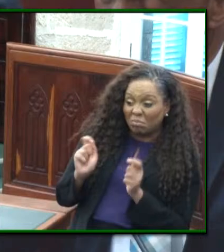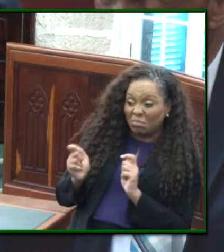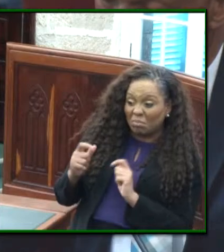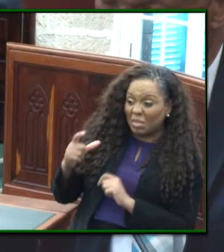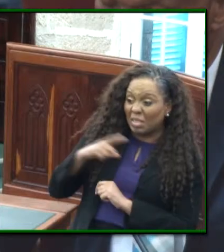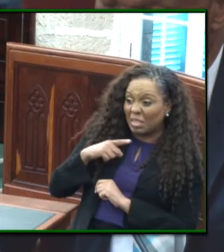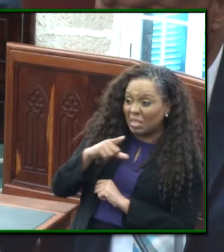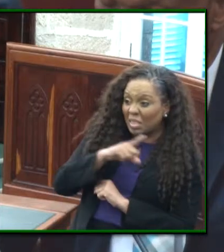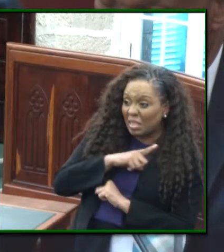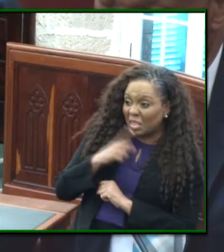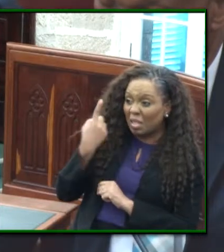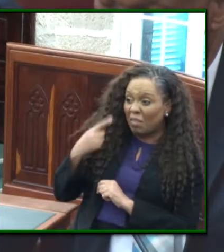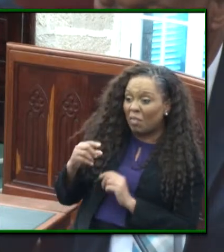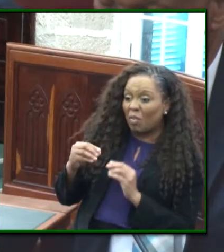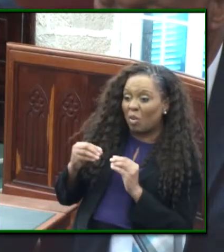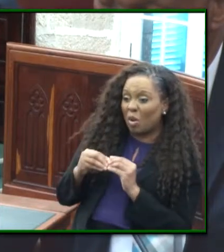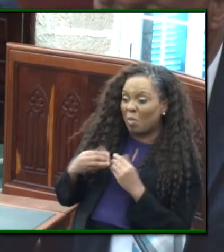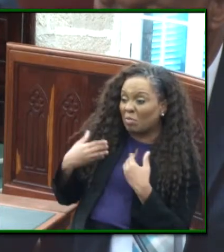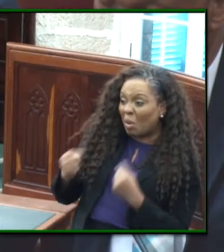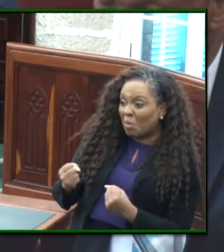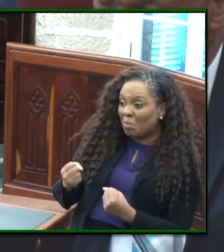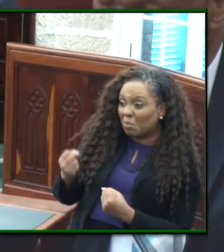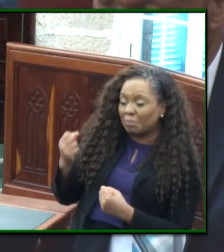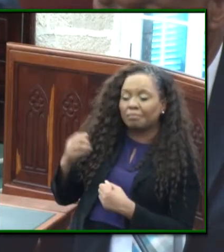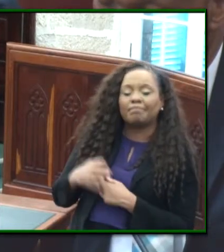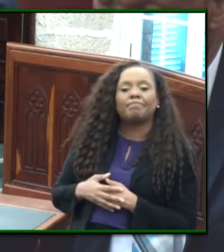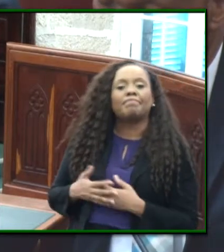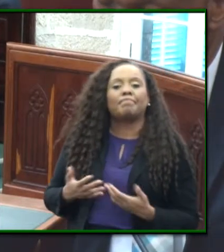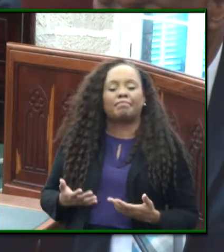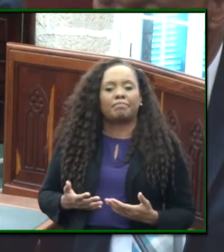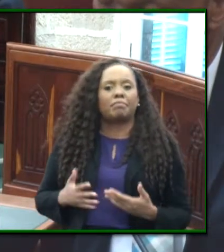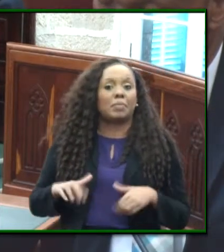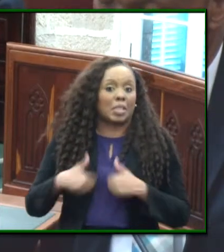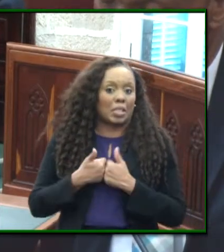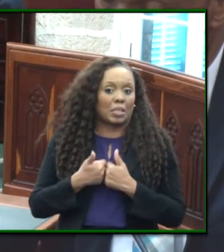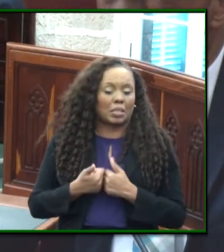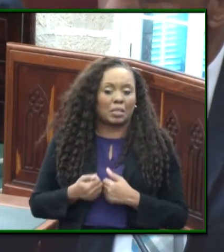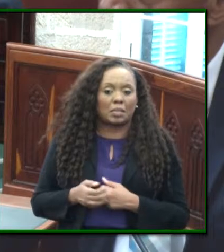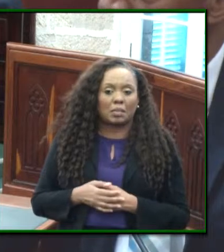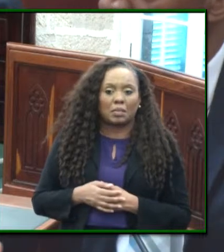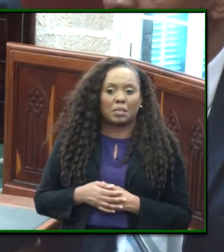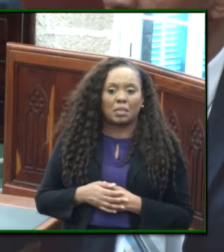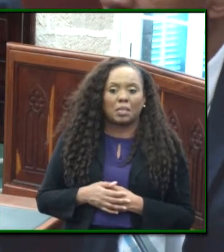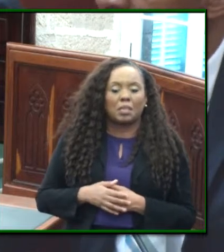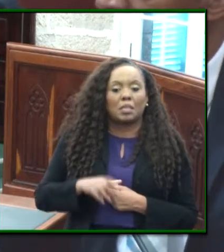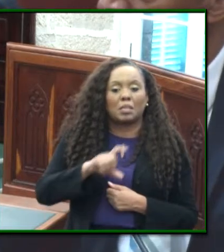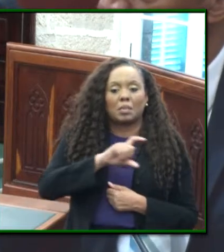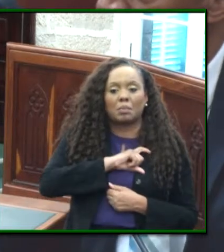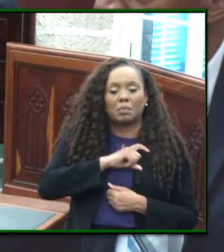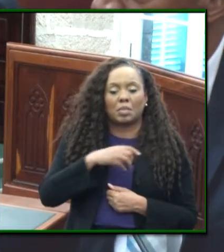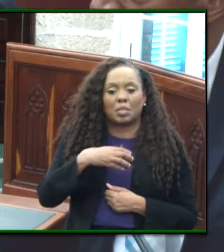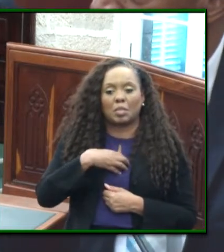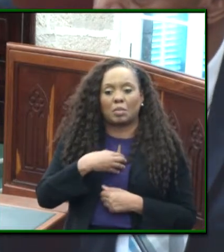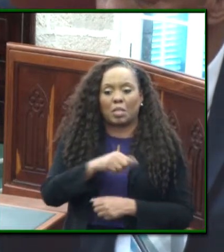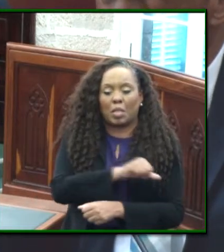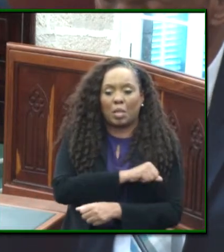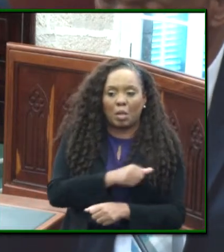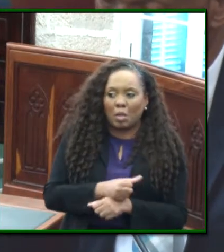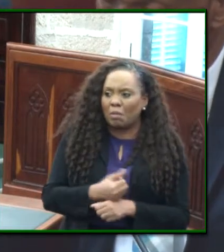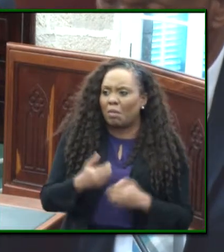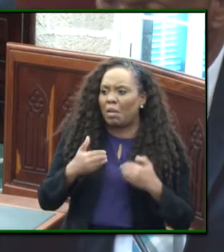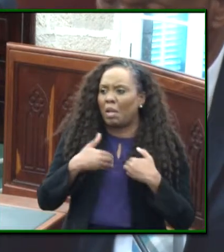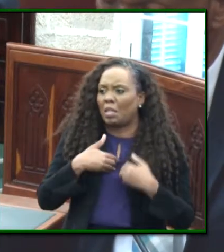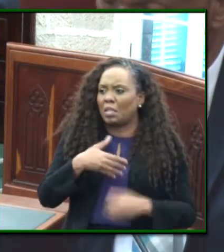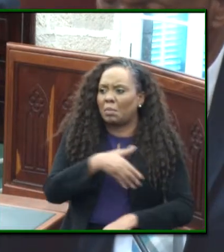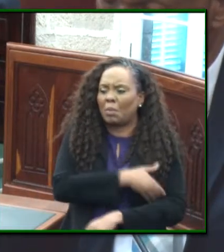more teeth? Here's the challenge, Honourable Member. The Police Complaints Authority has the power to